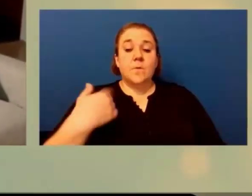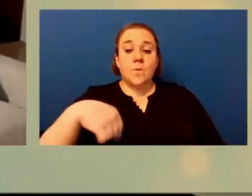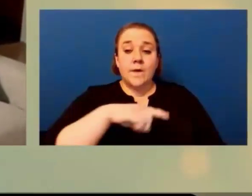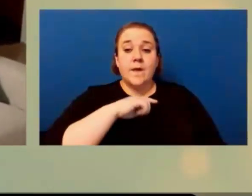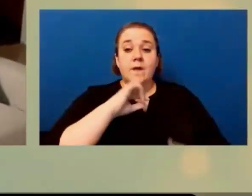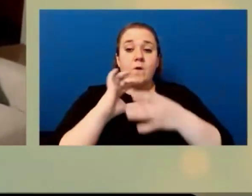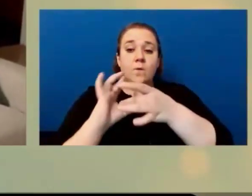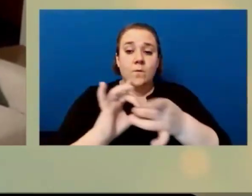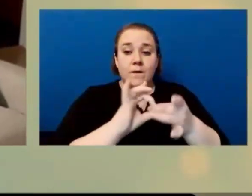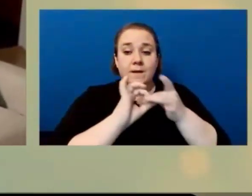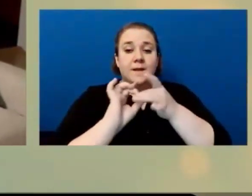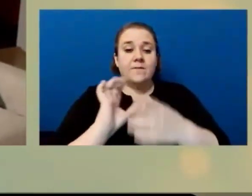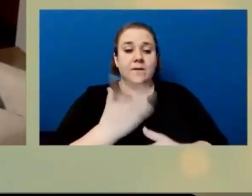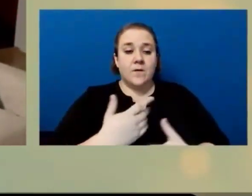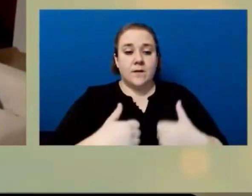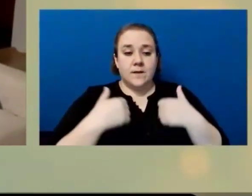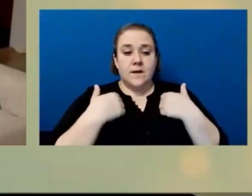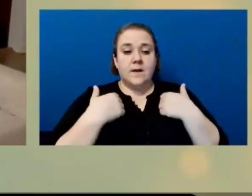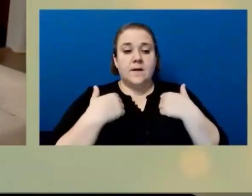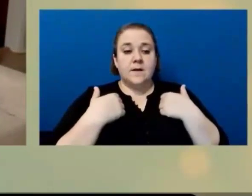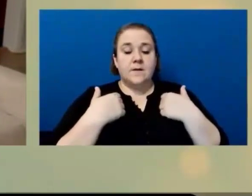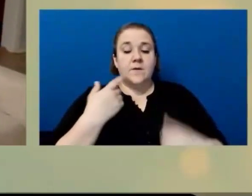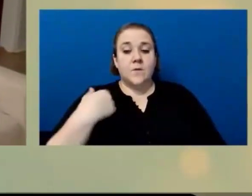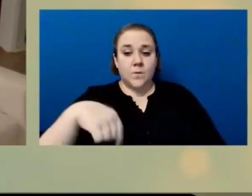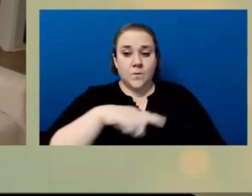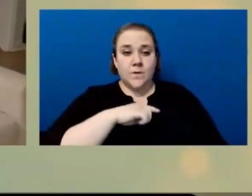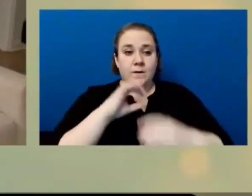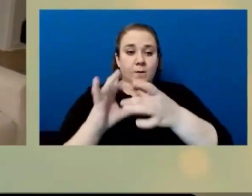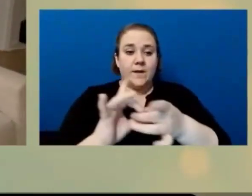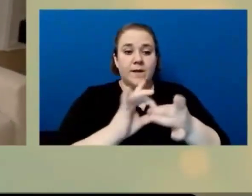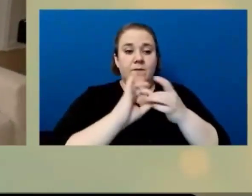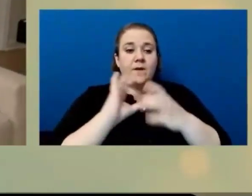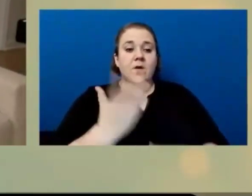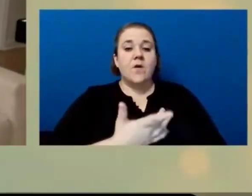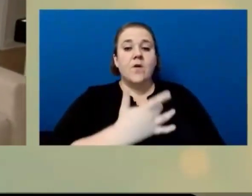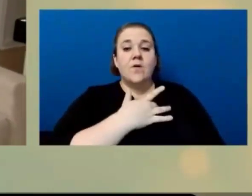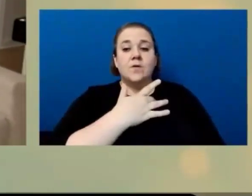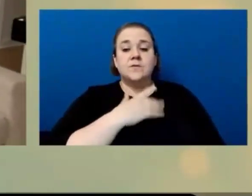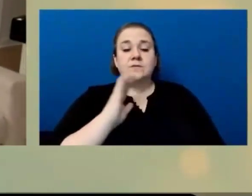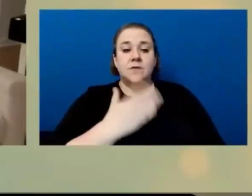We are weaving our lives. We are weaving our